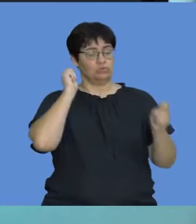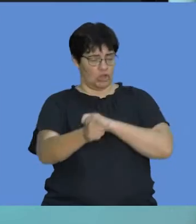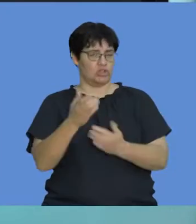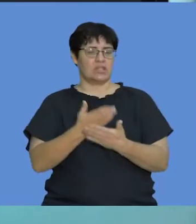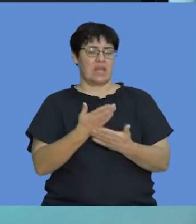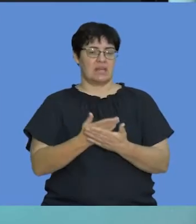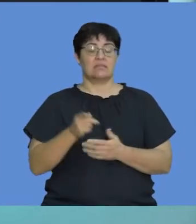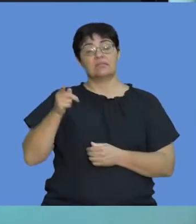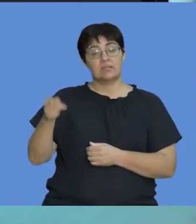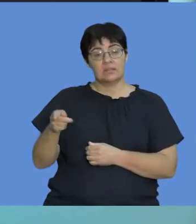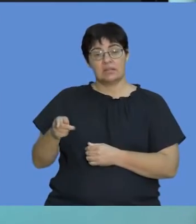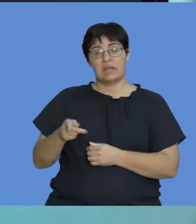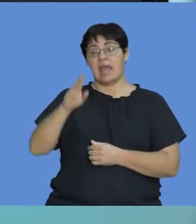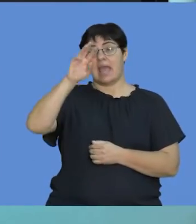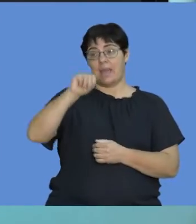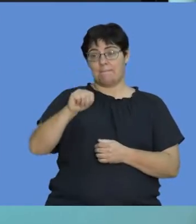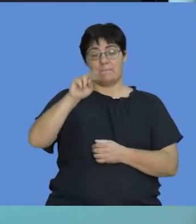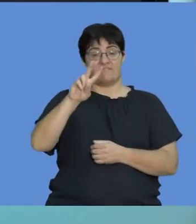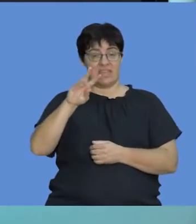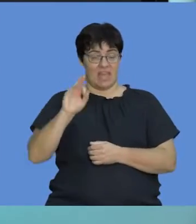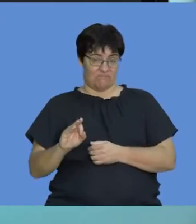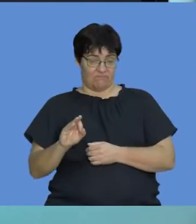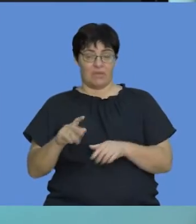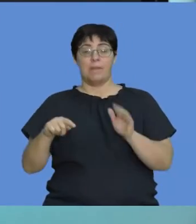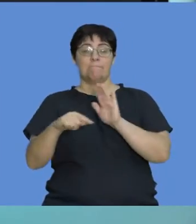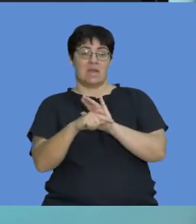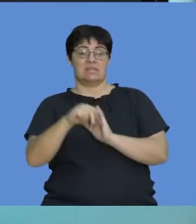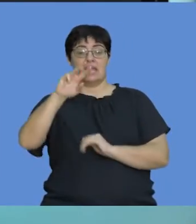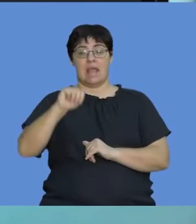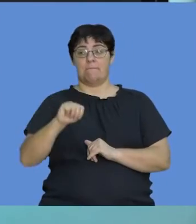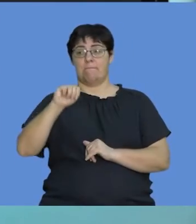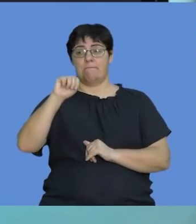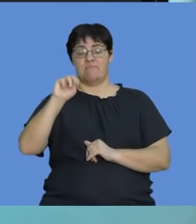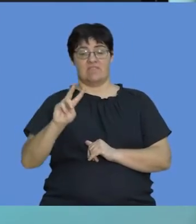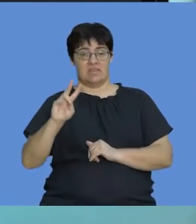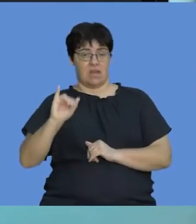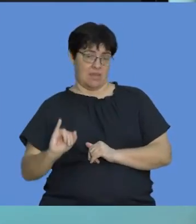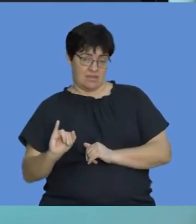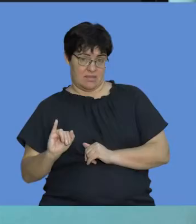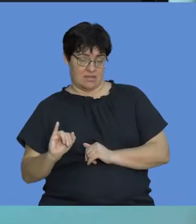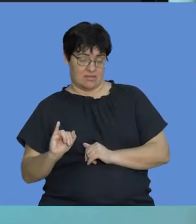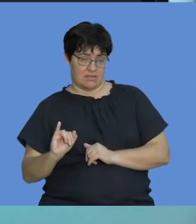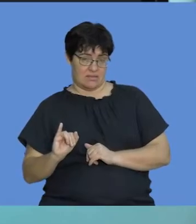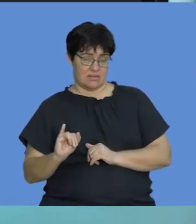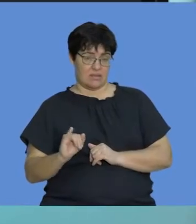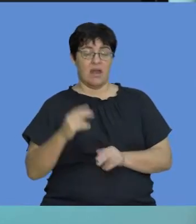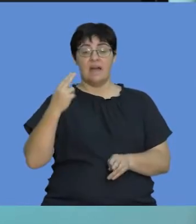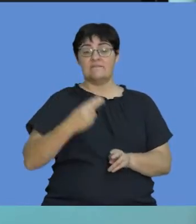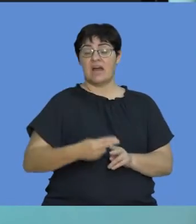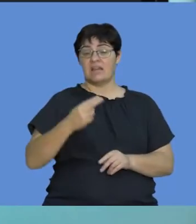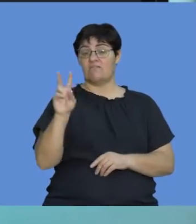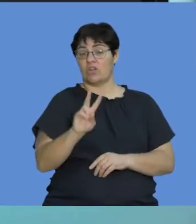be mass times V final minus mass times V initial. Final velocity will give me final